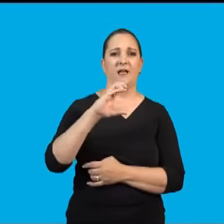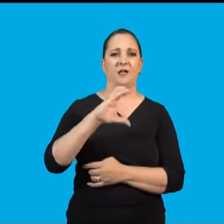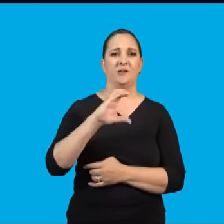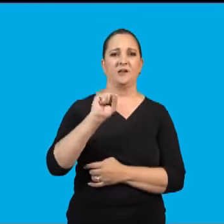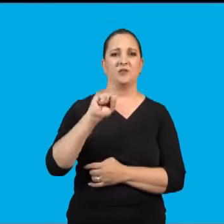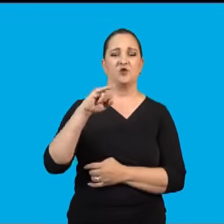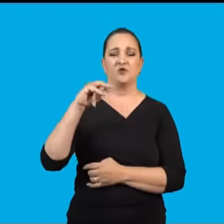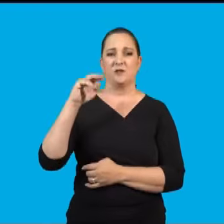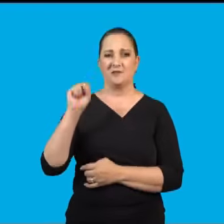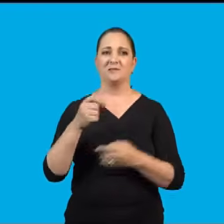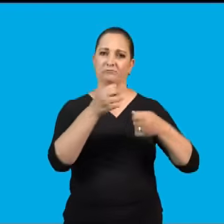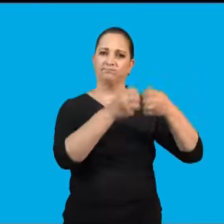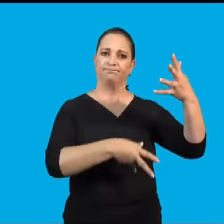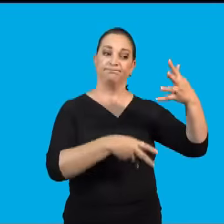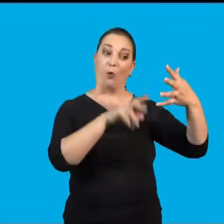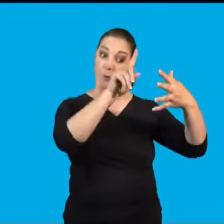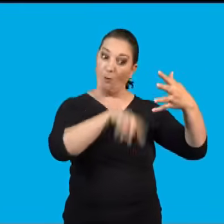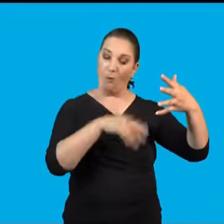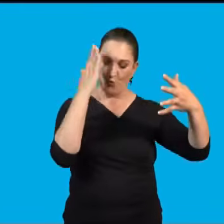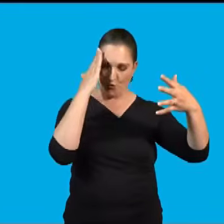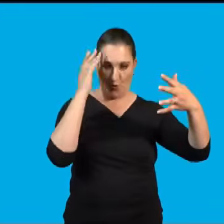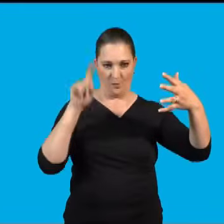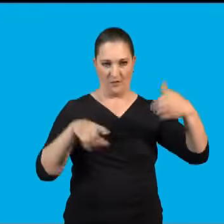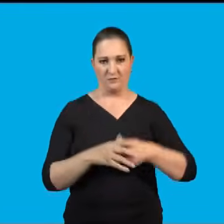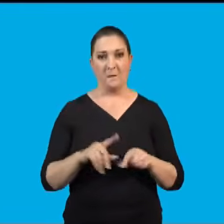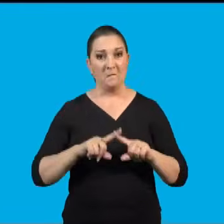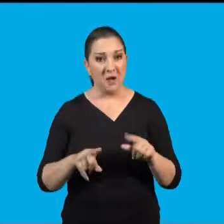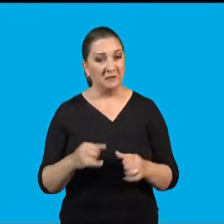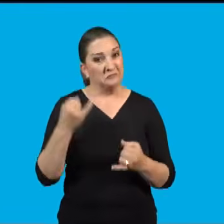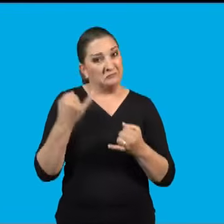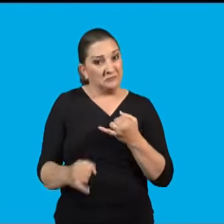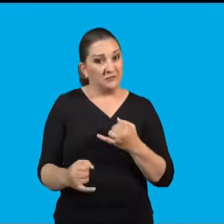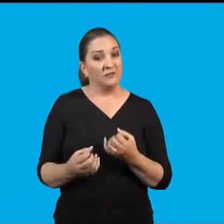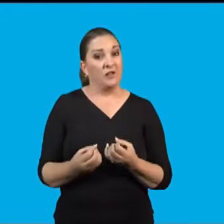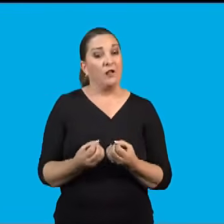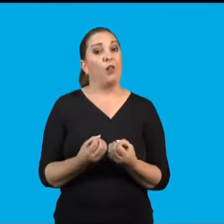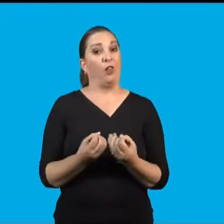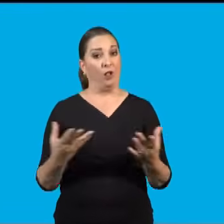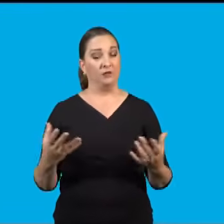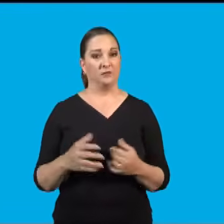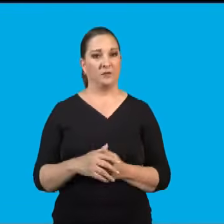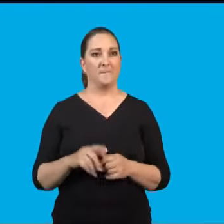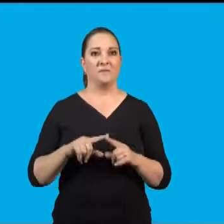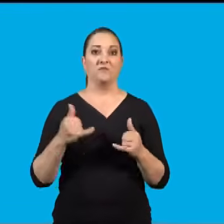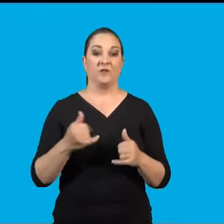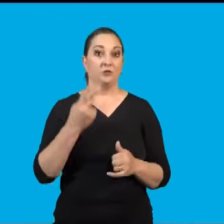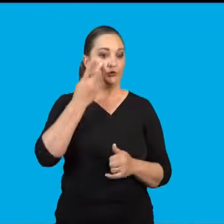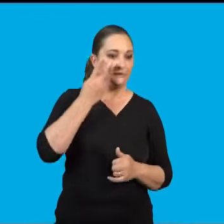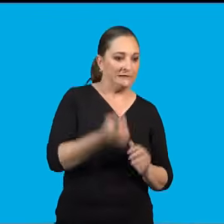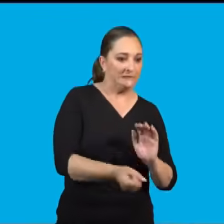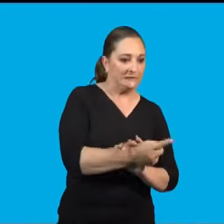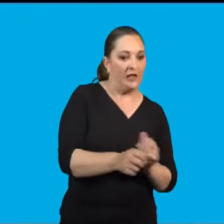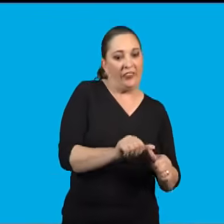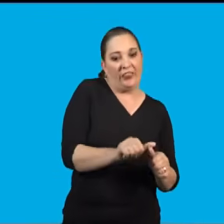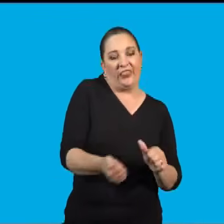disinvestments. Please make sure you know them. Remember, I also told you that the common errors that students make is not seeing cause and